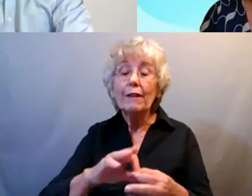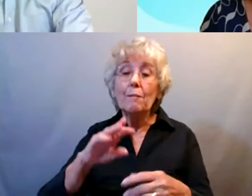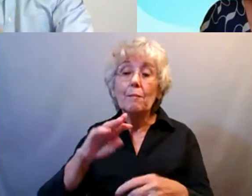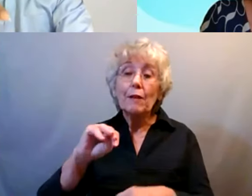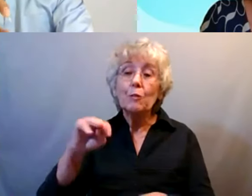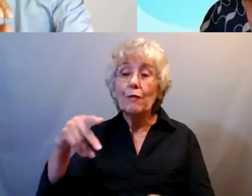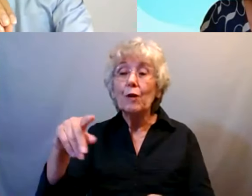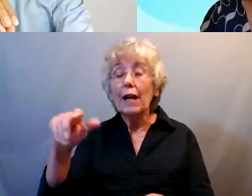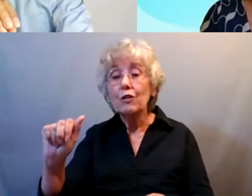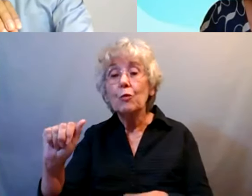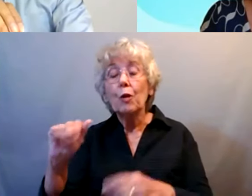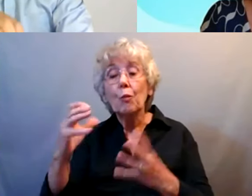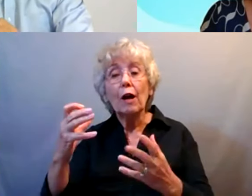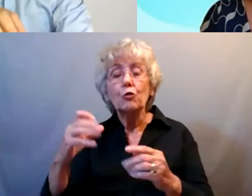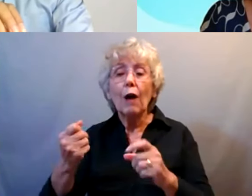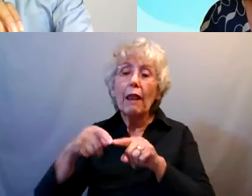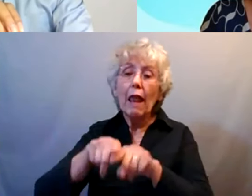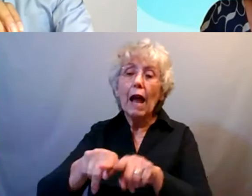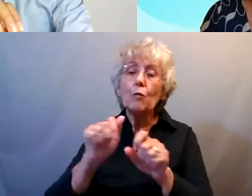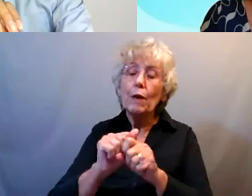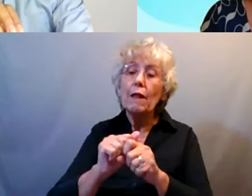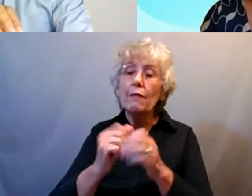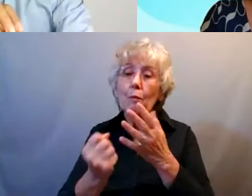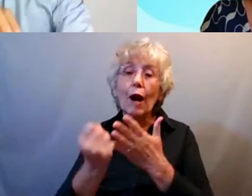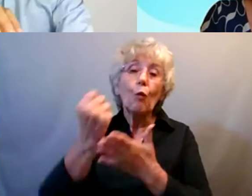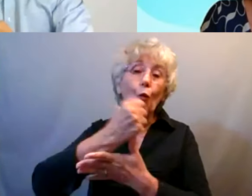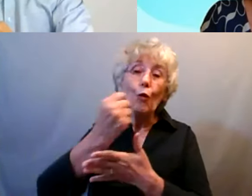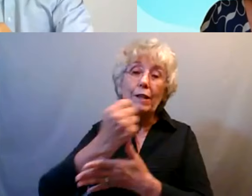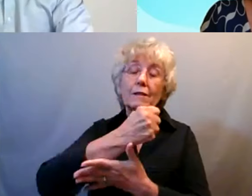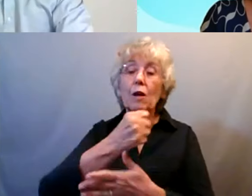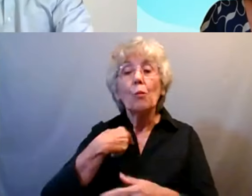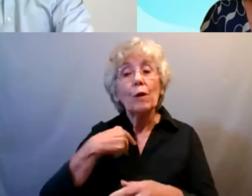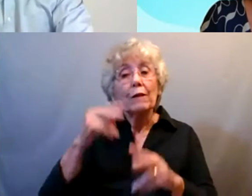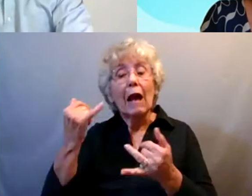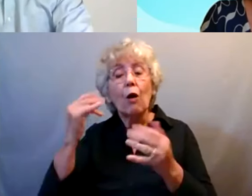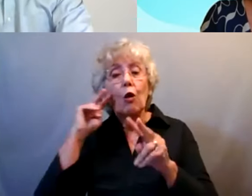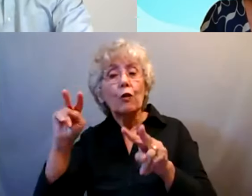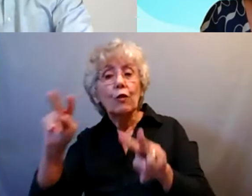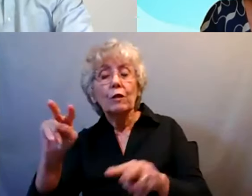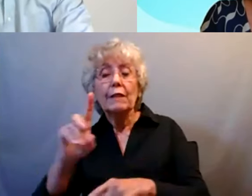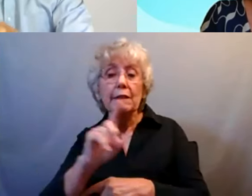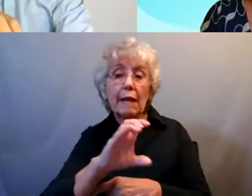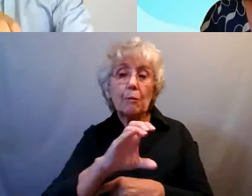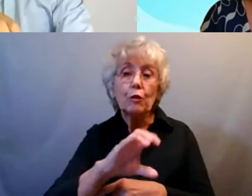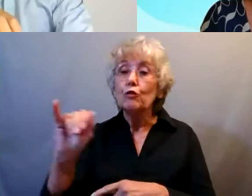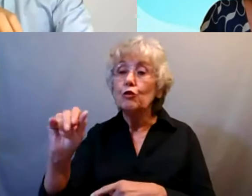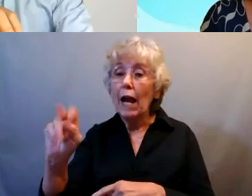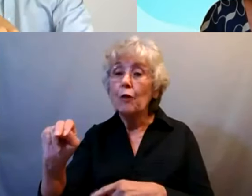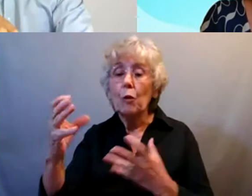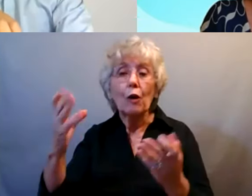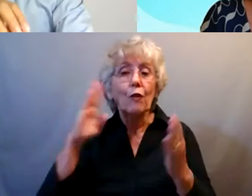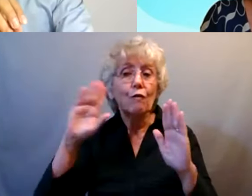major priorities. We are looking at for the December-January meeting to focus on housing. So